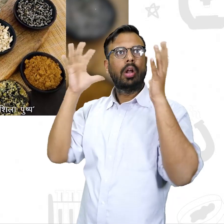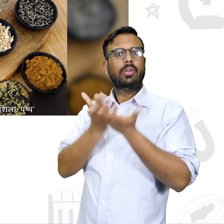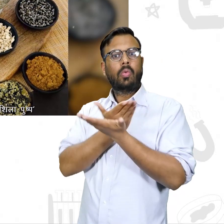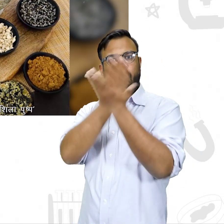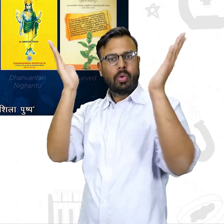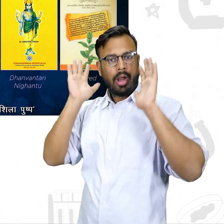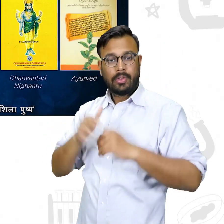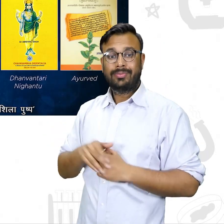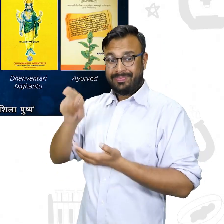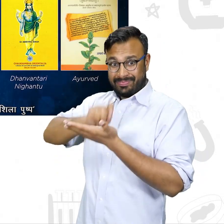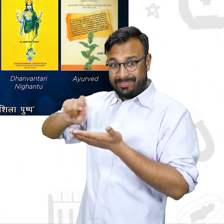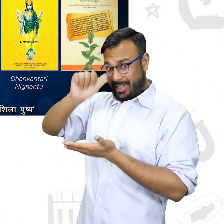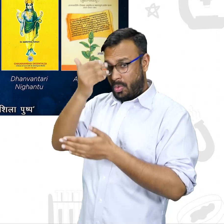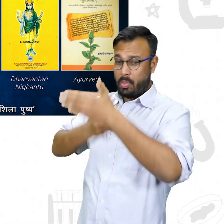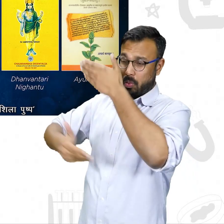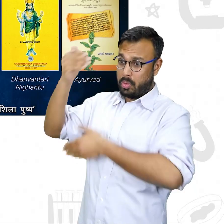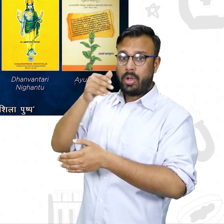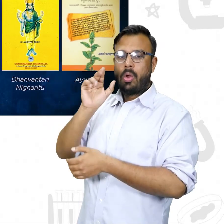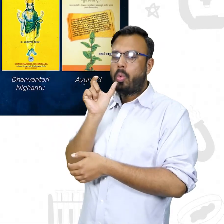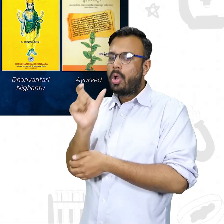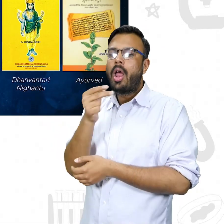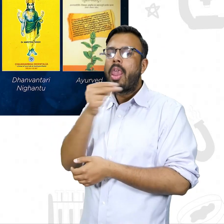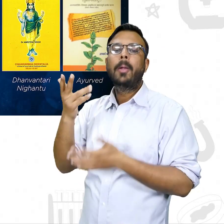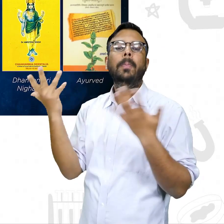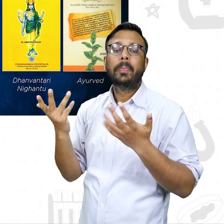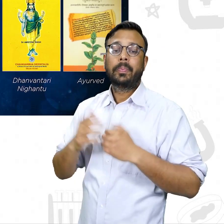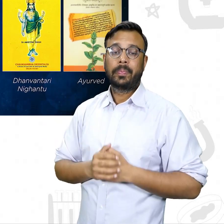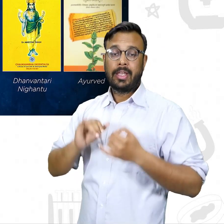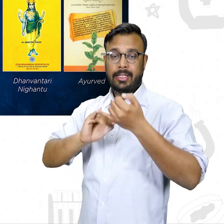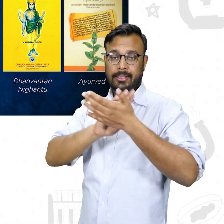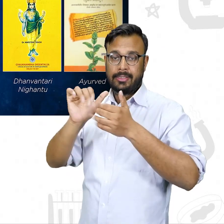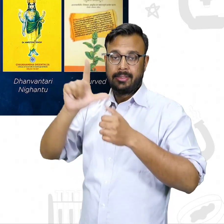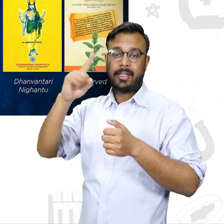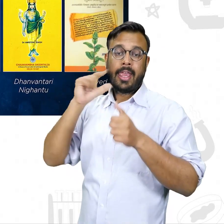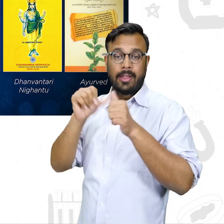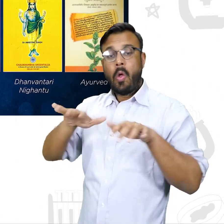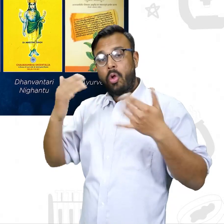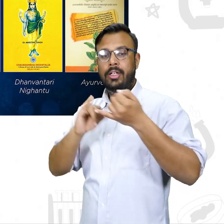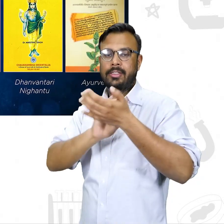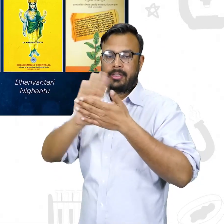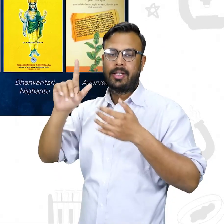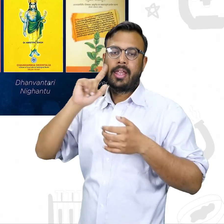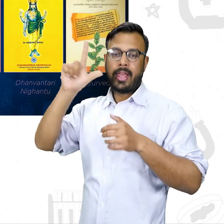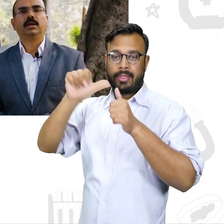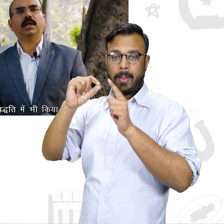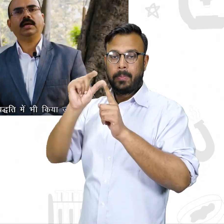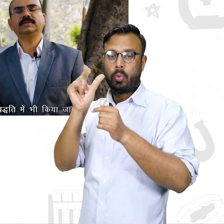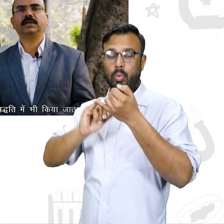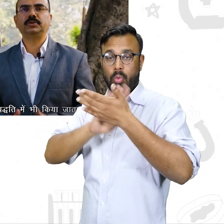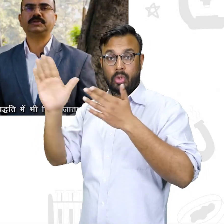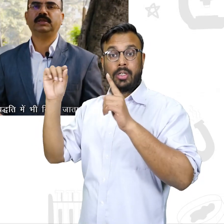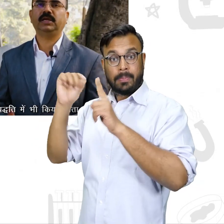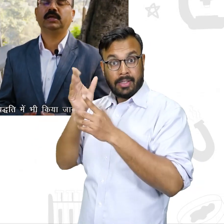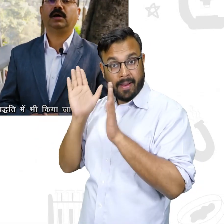In India, several Vedas and Nigantus has the reference of lichens as Shailya or Shilapushp.